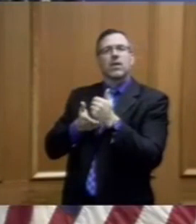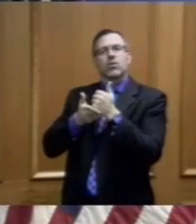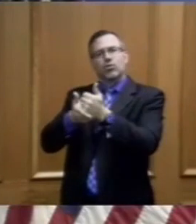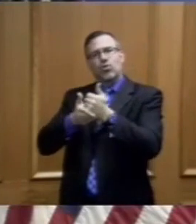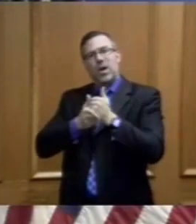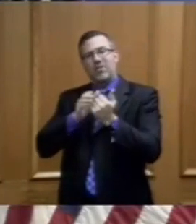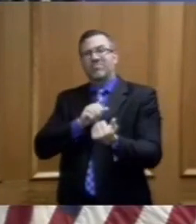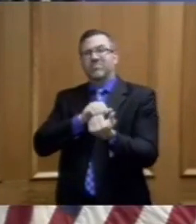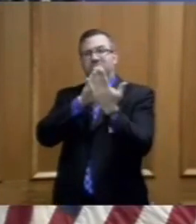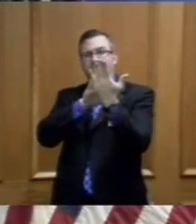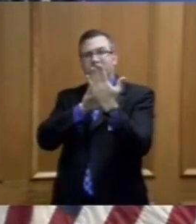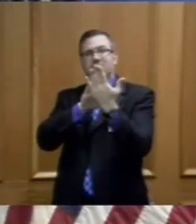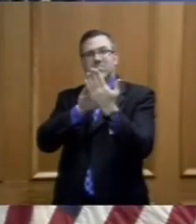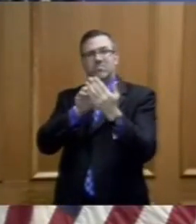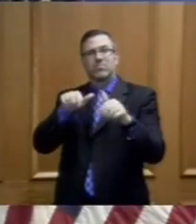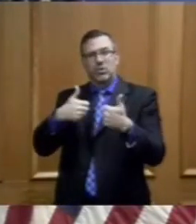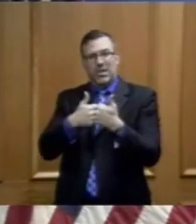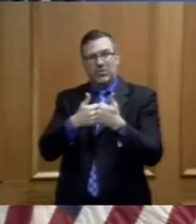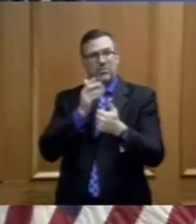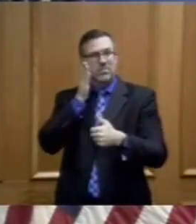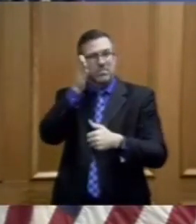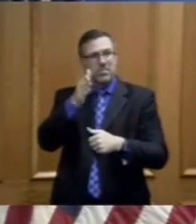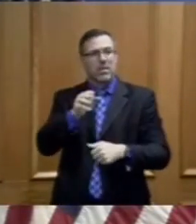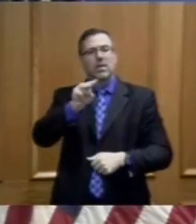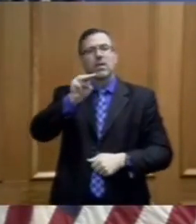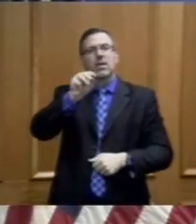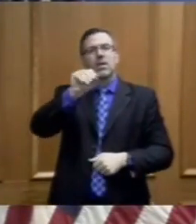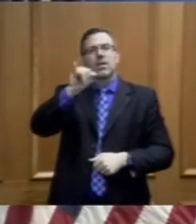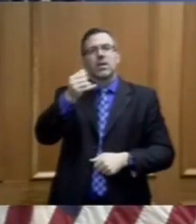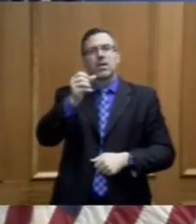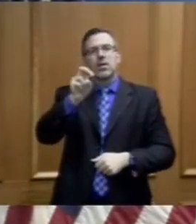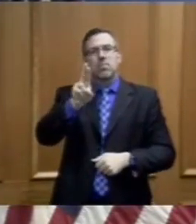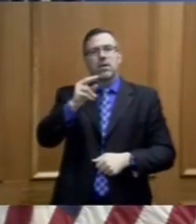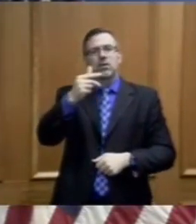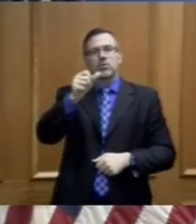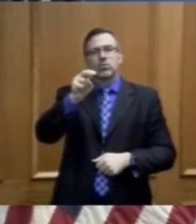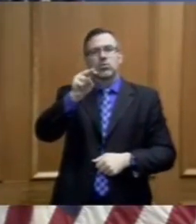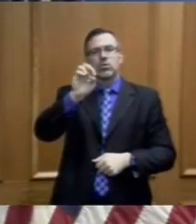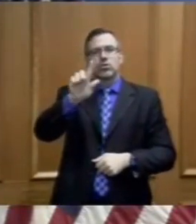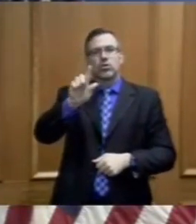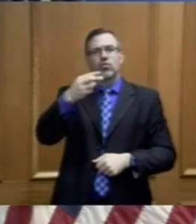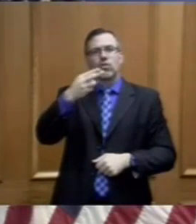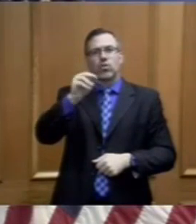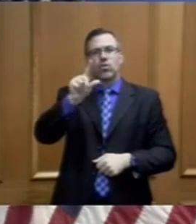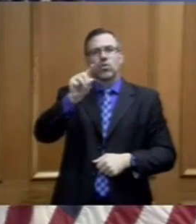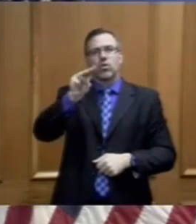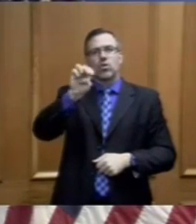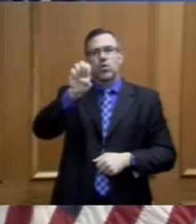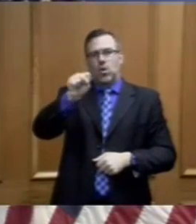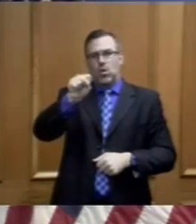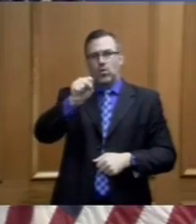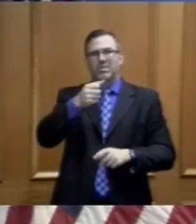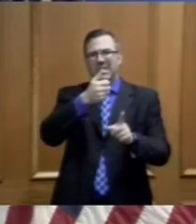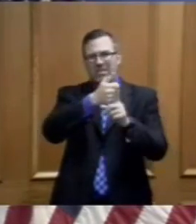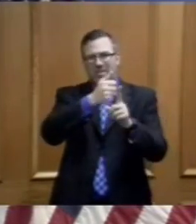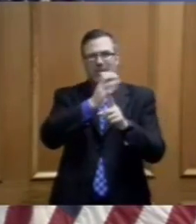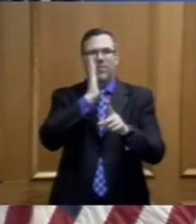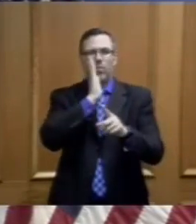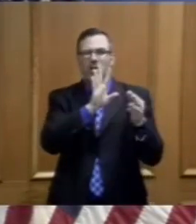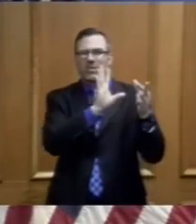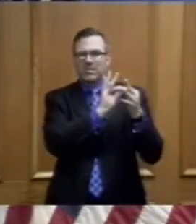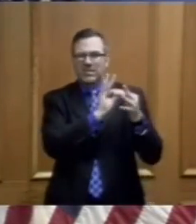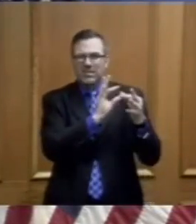ahead. I want to ask Major General Holmes to provide further detail on the build-out efforts for additional capacity. We'll also